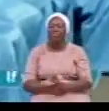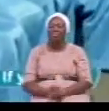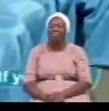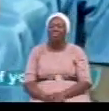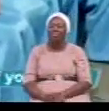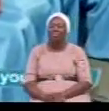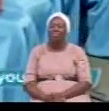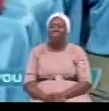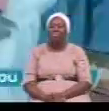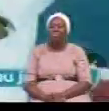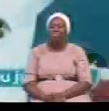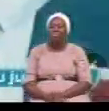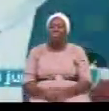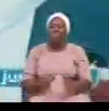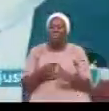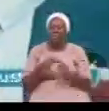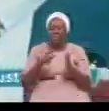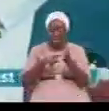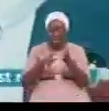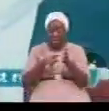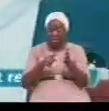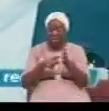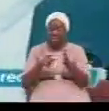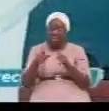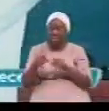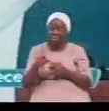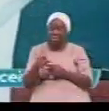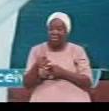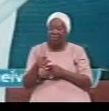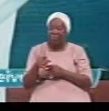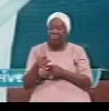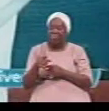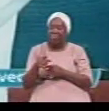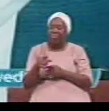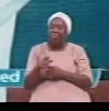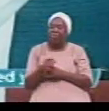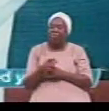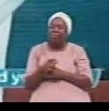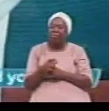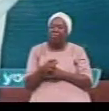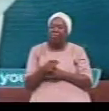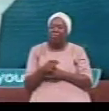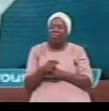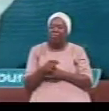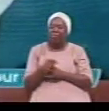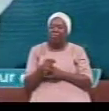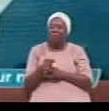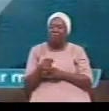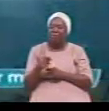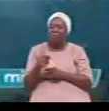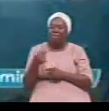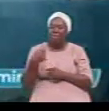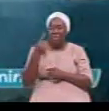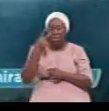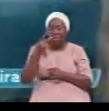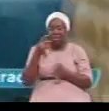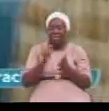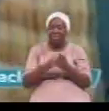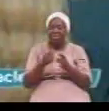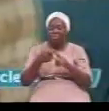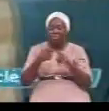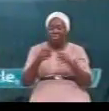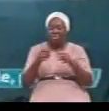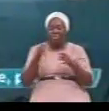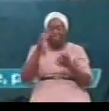As I was examining the person who was just from testifying, we realized that from the picture that